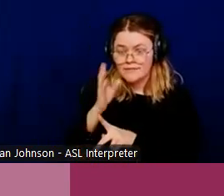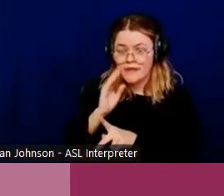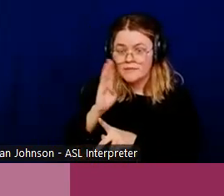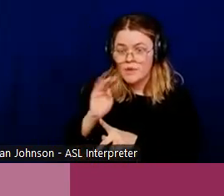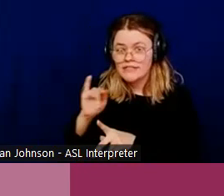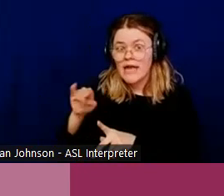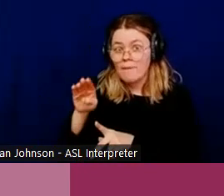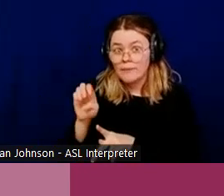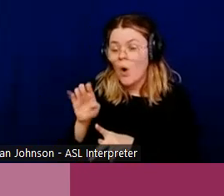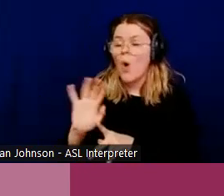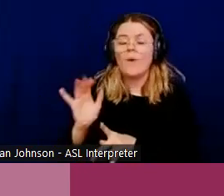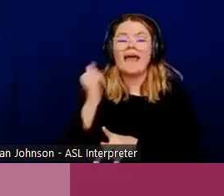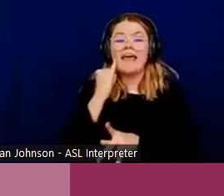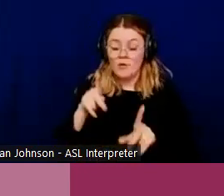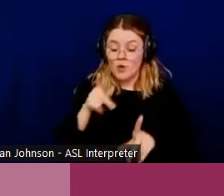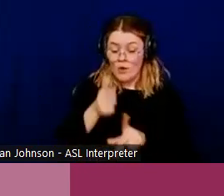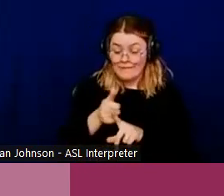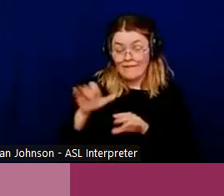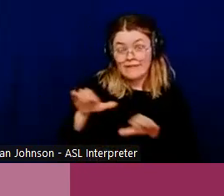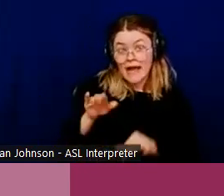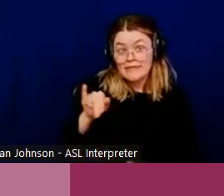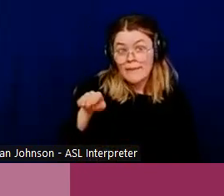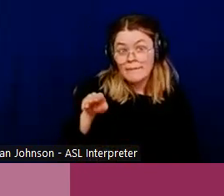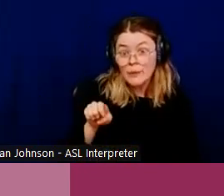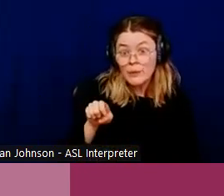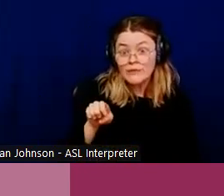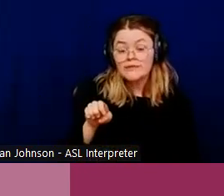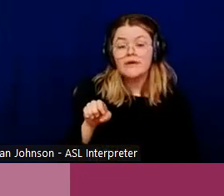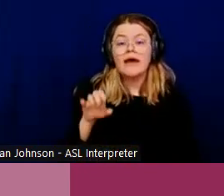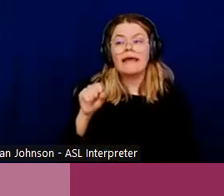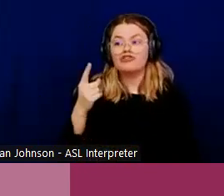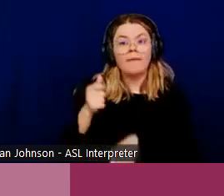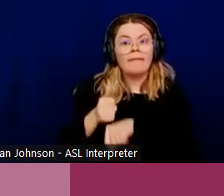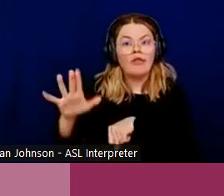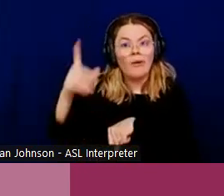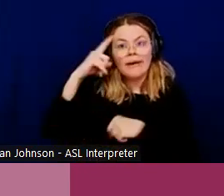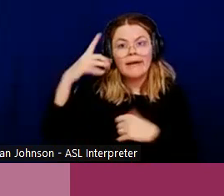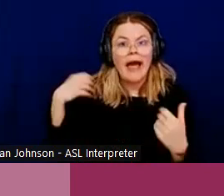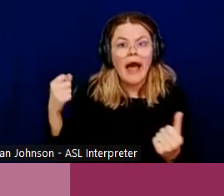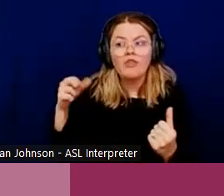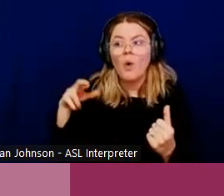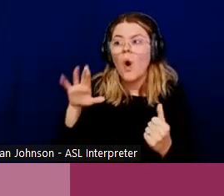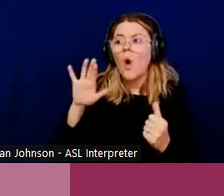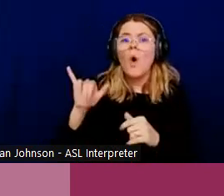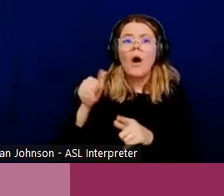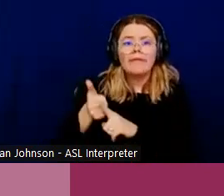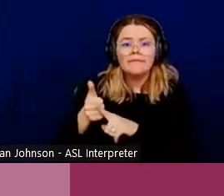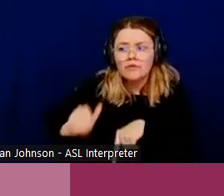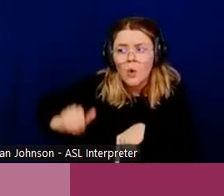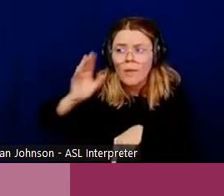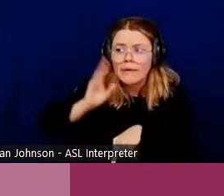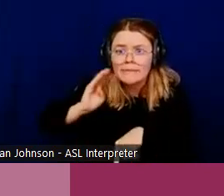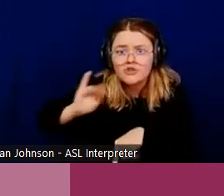a child are not justifiable reasons for abuse. And always remember that domestic